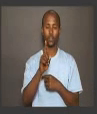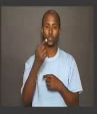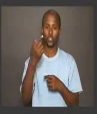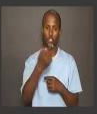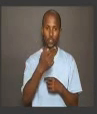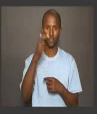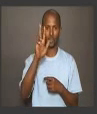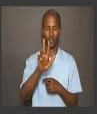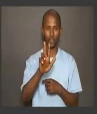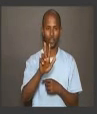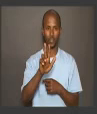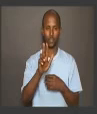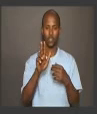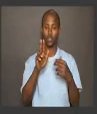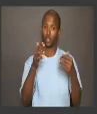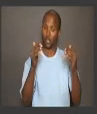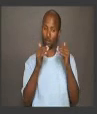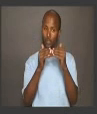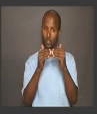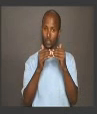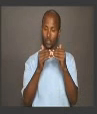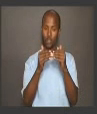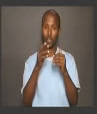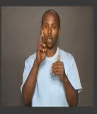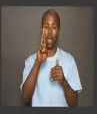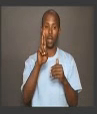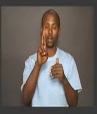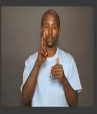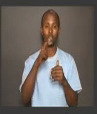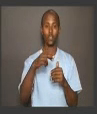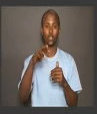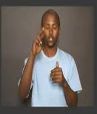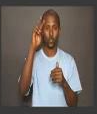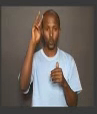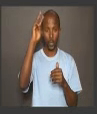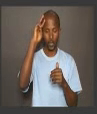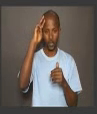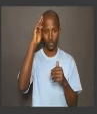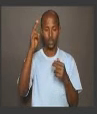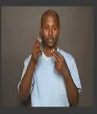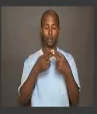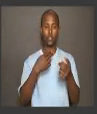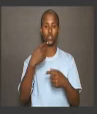G3 equals R squared times G1,